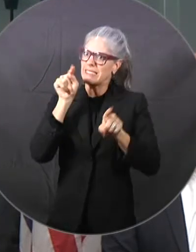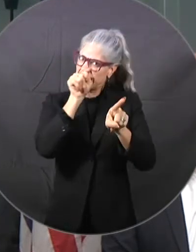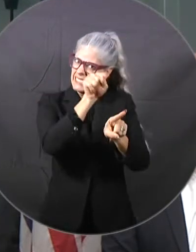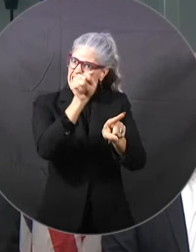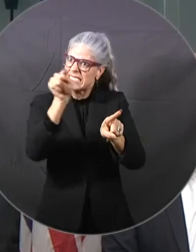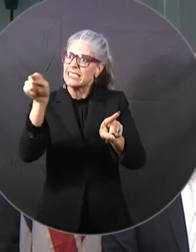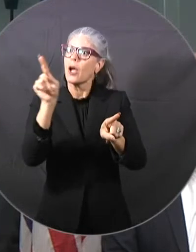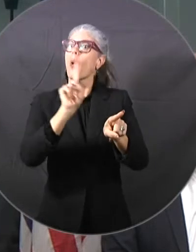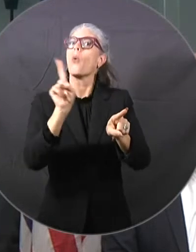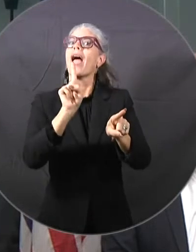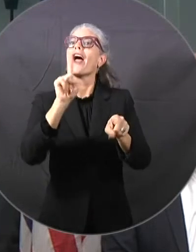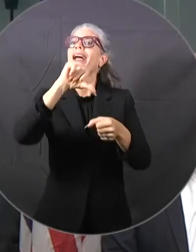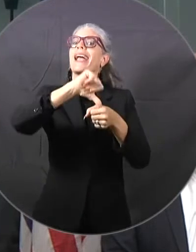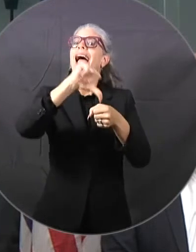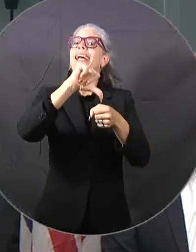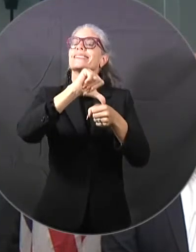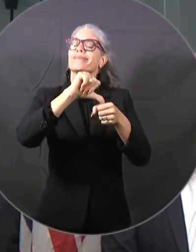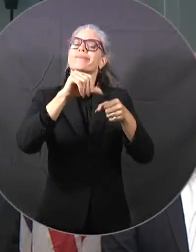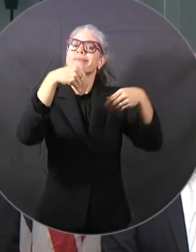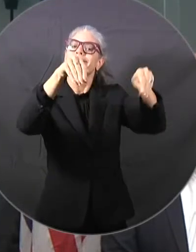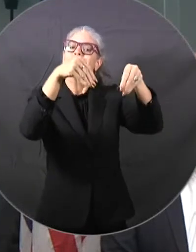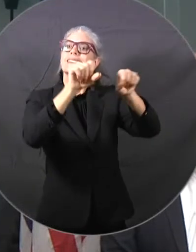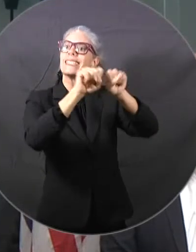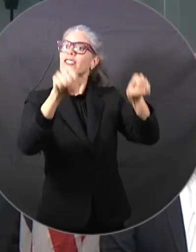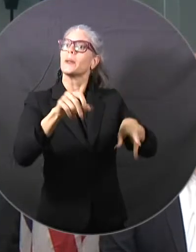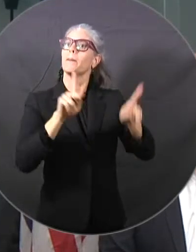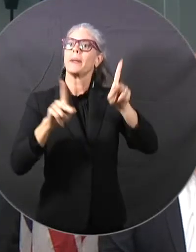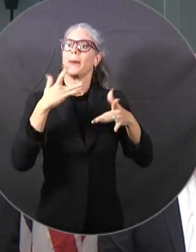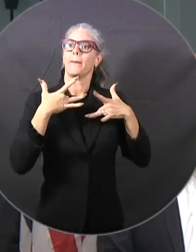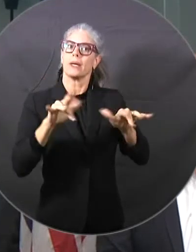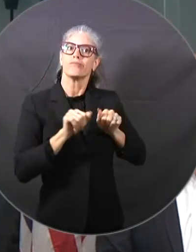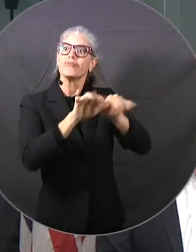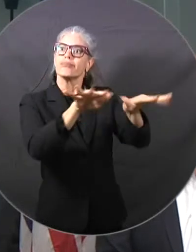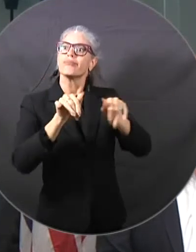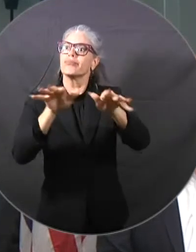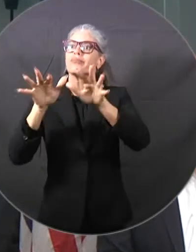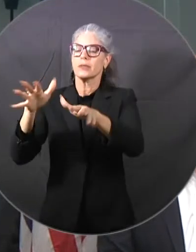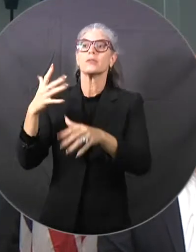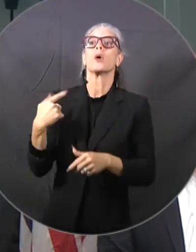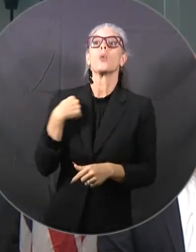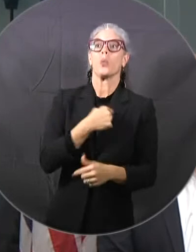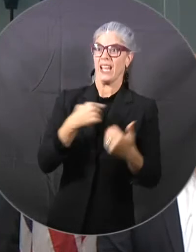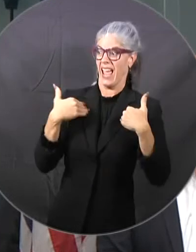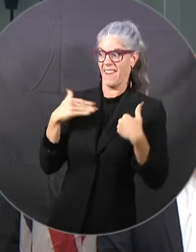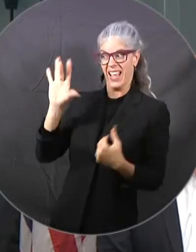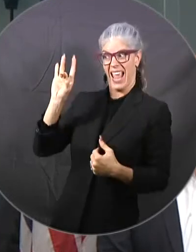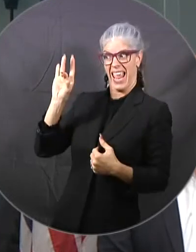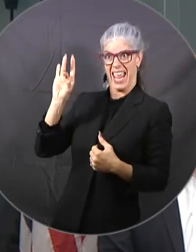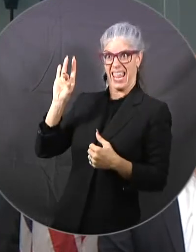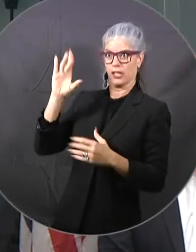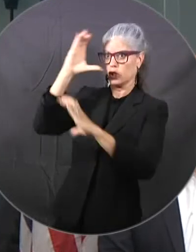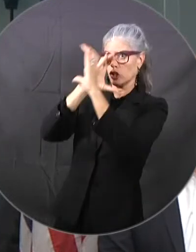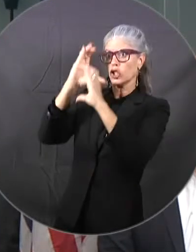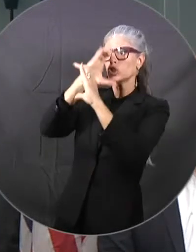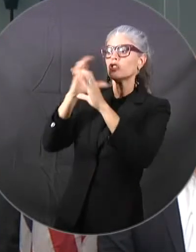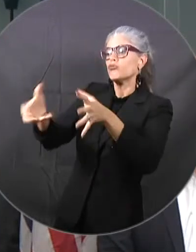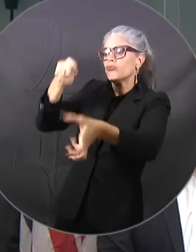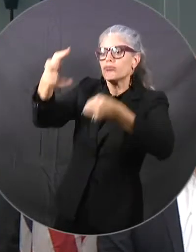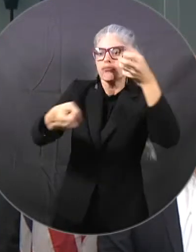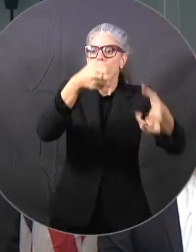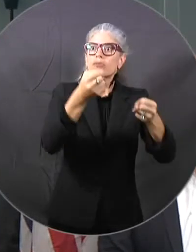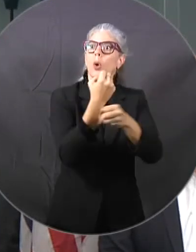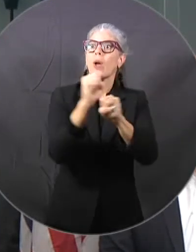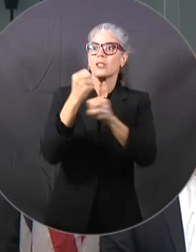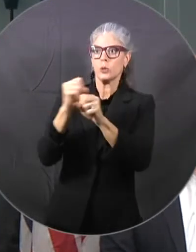8 urban search and rescue teams activated to be able to respond once the storm has passed and help people that may